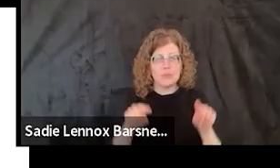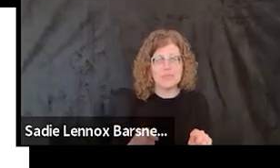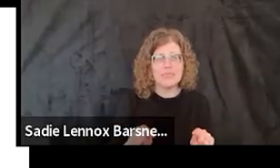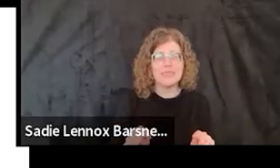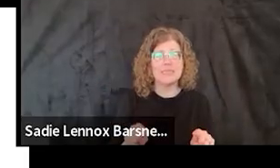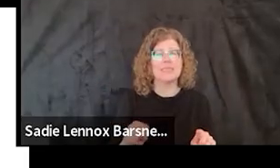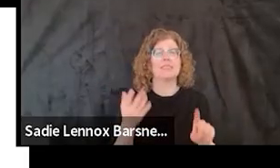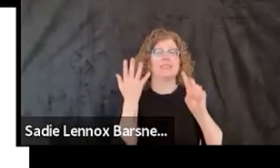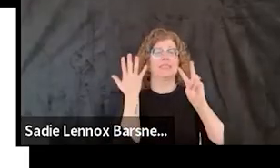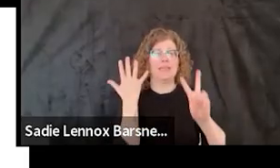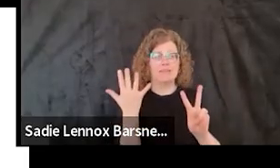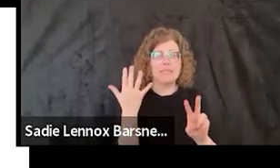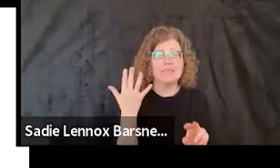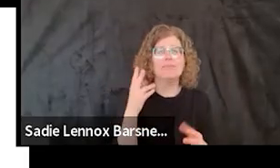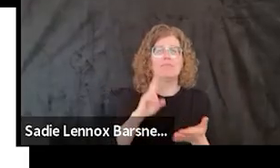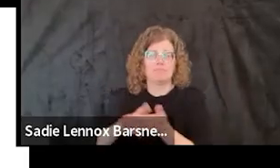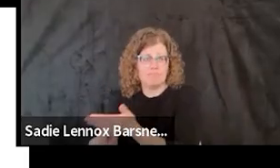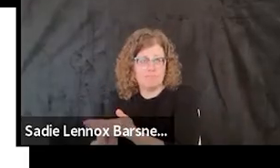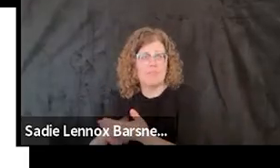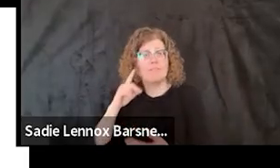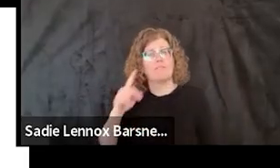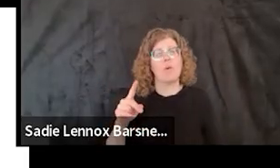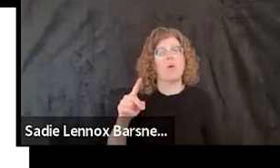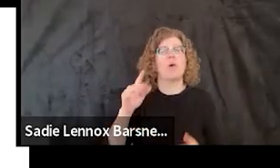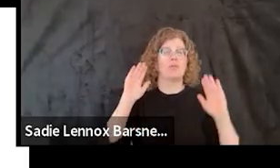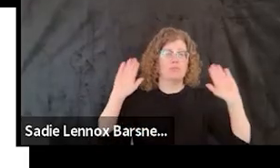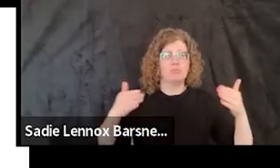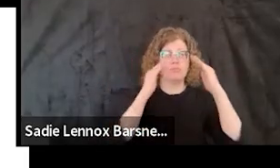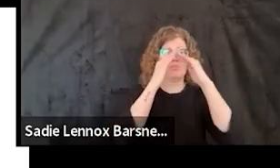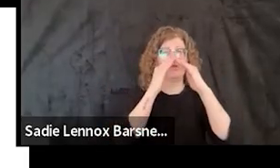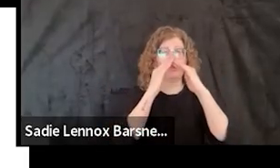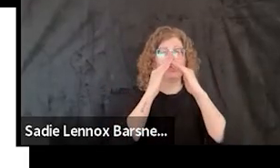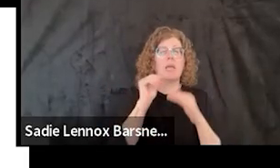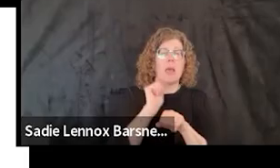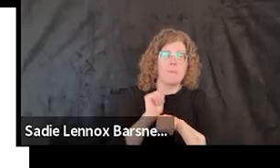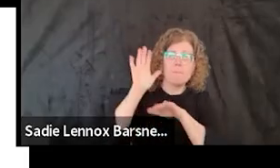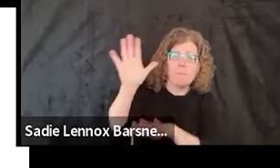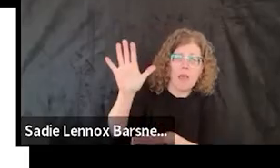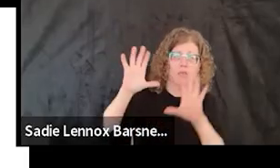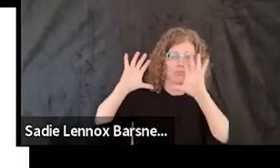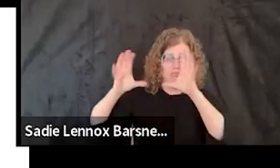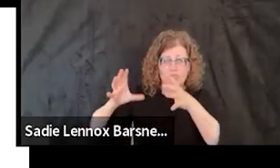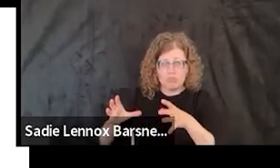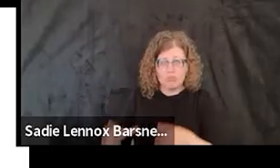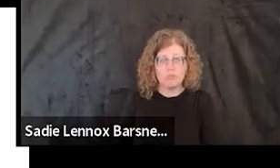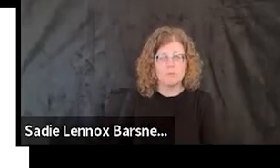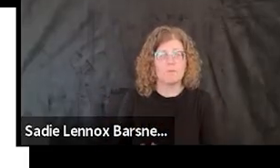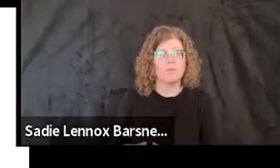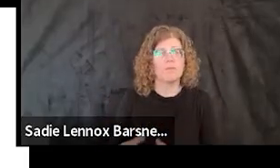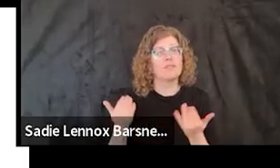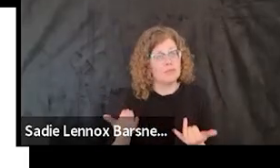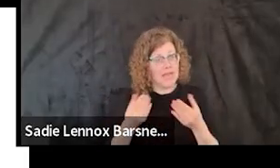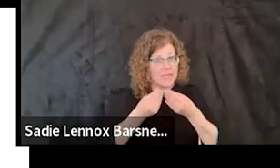the Yarhi Nakota Bearspaw, Chiniki, and Goodstoney First Nations. Today, this land is home to